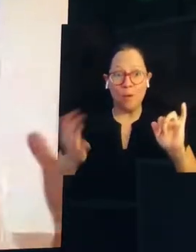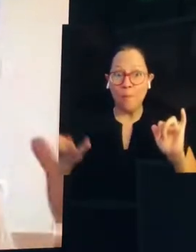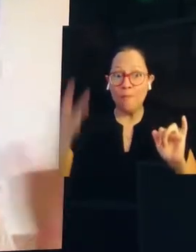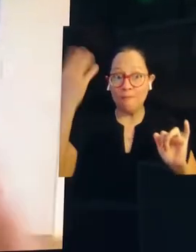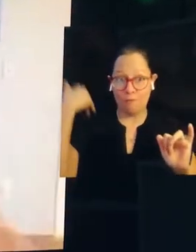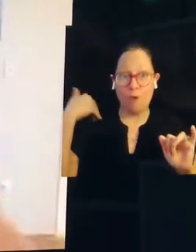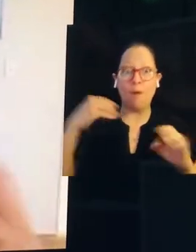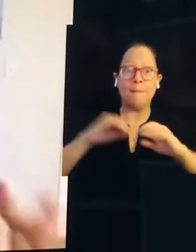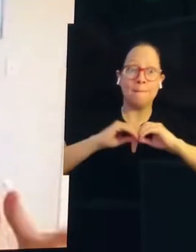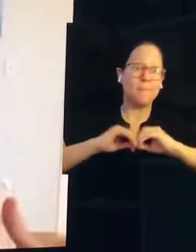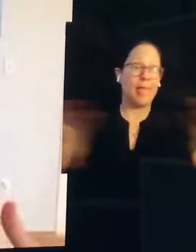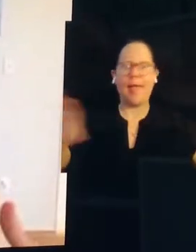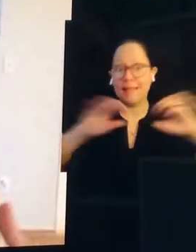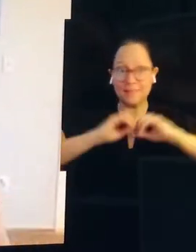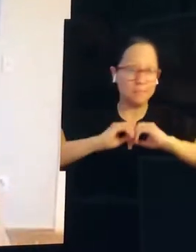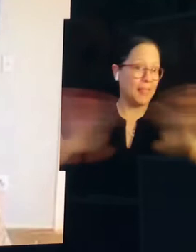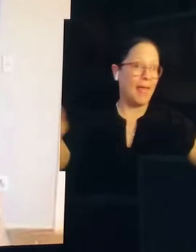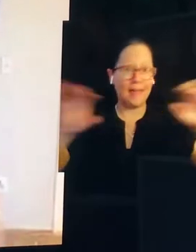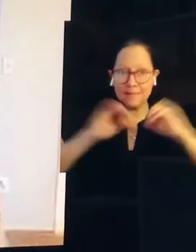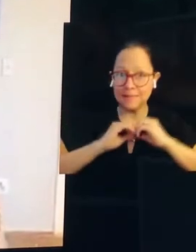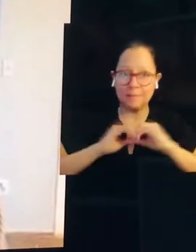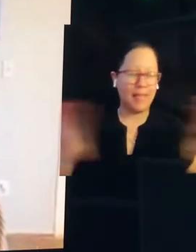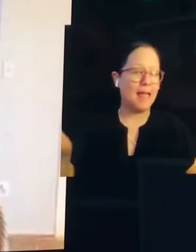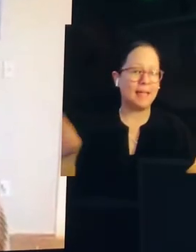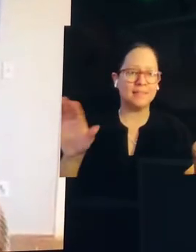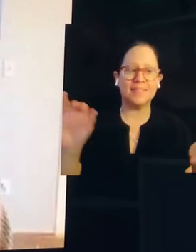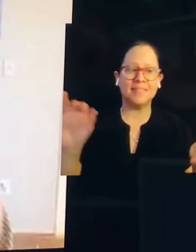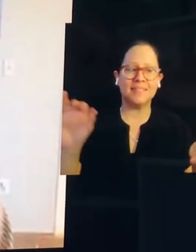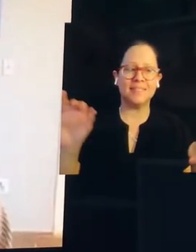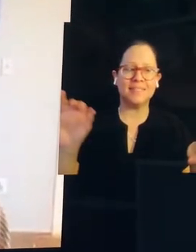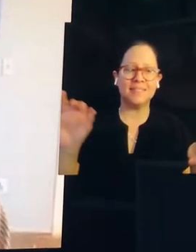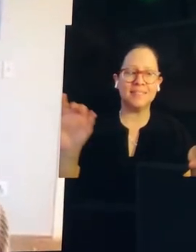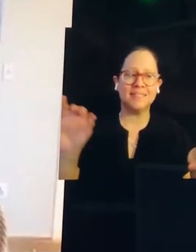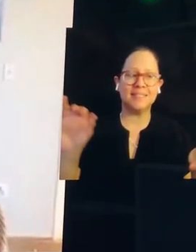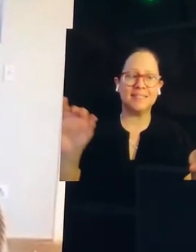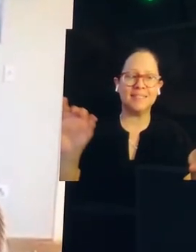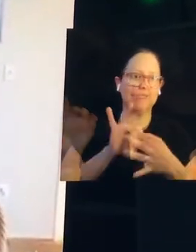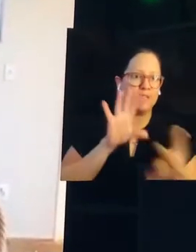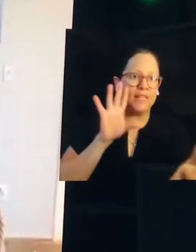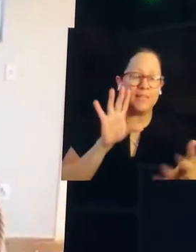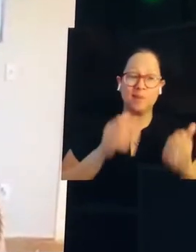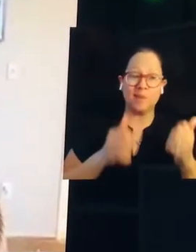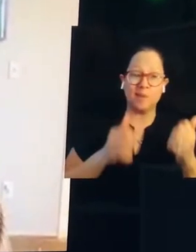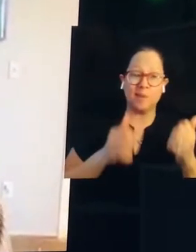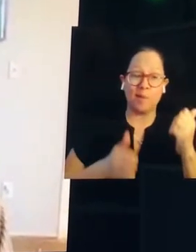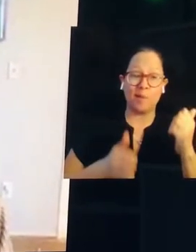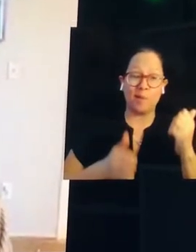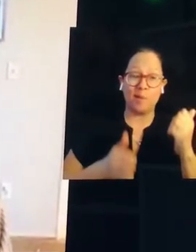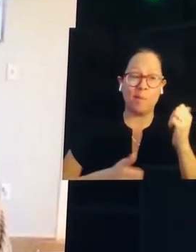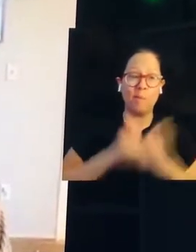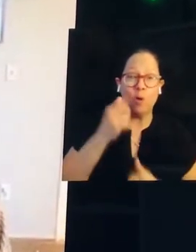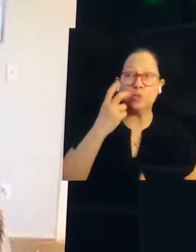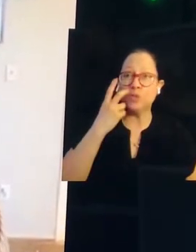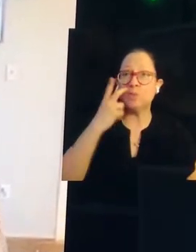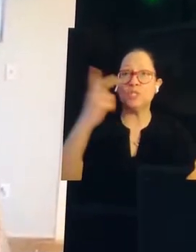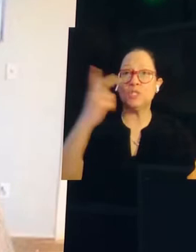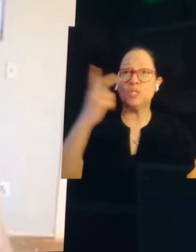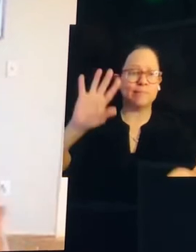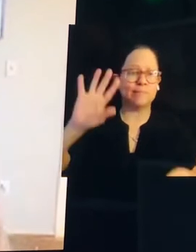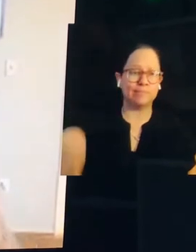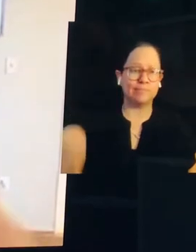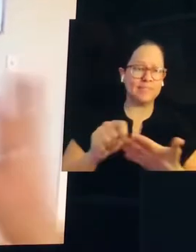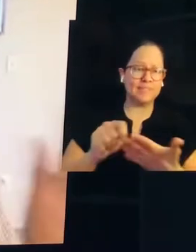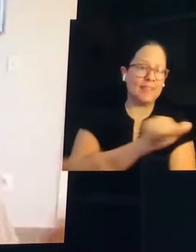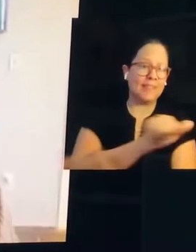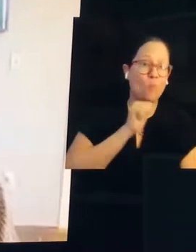100 journalists with the same press release. Most of them will just throw that away. Most of them will just delete that email